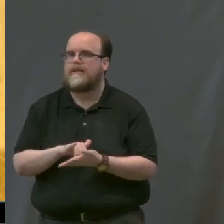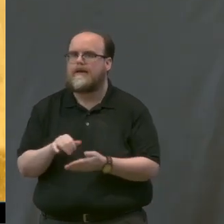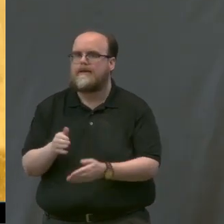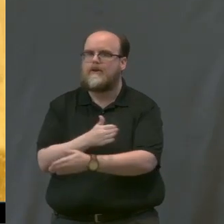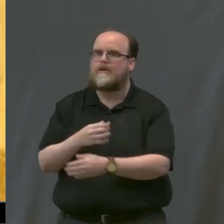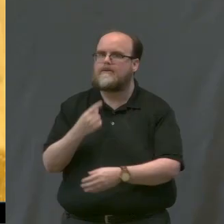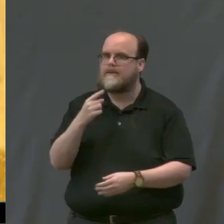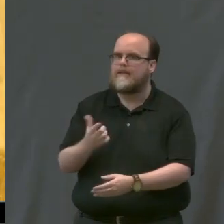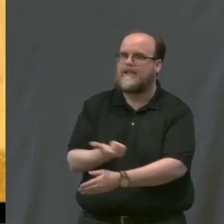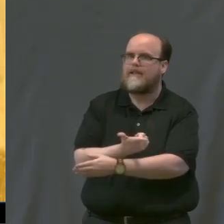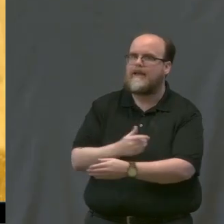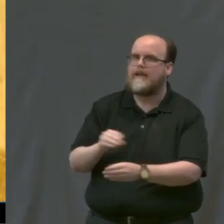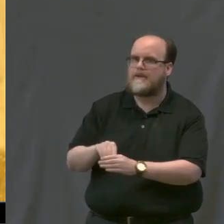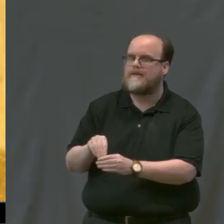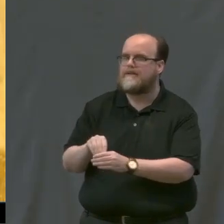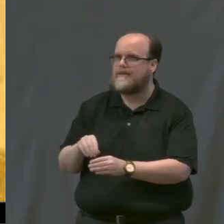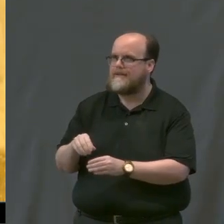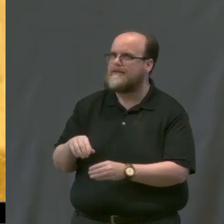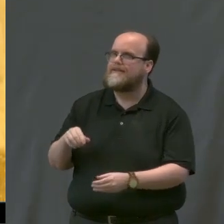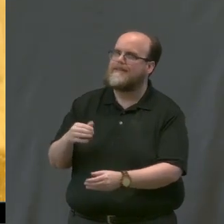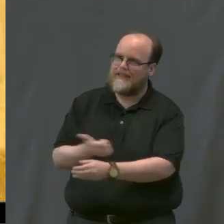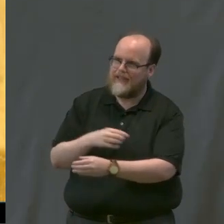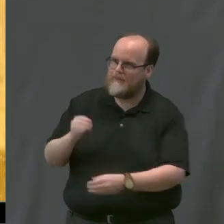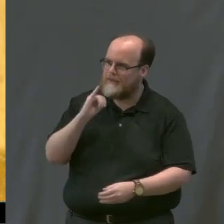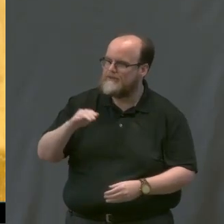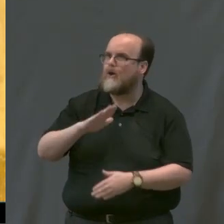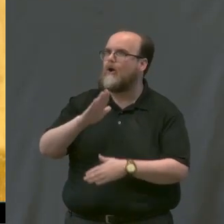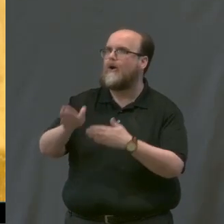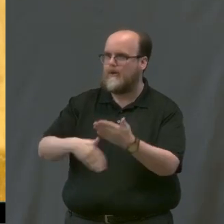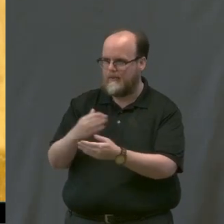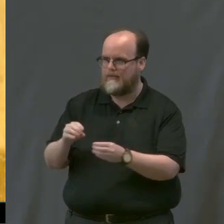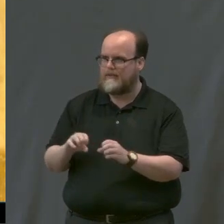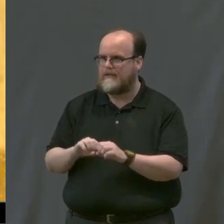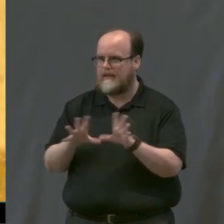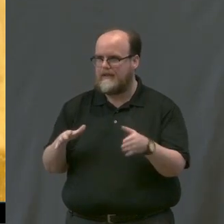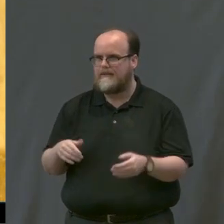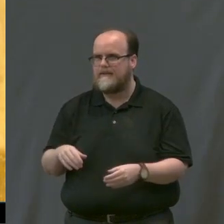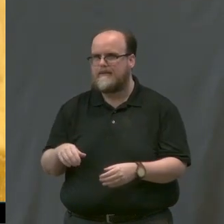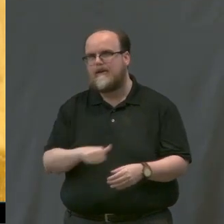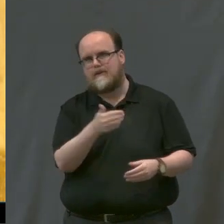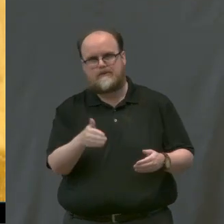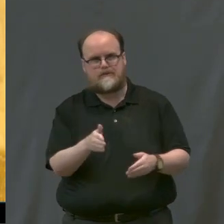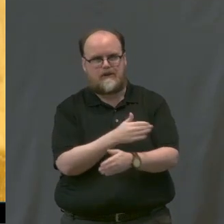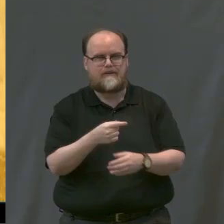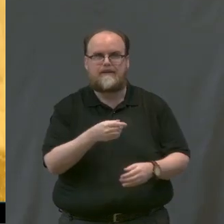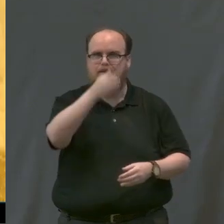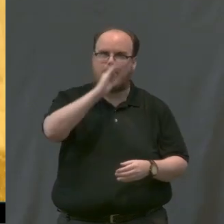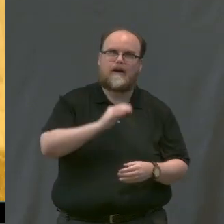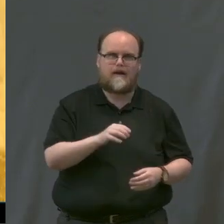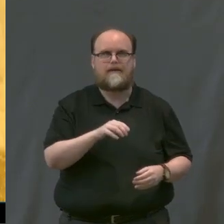song says the Lamb is all the light. In that previous song, it says, God is its